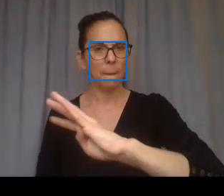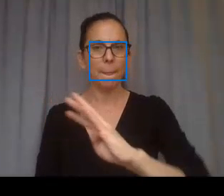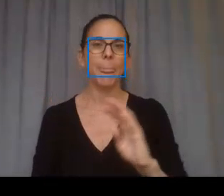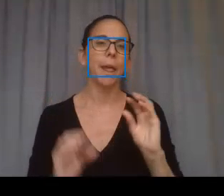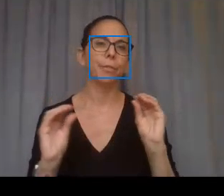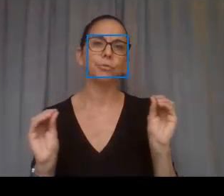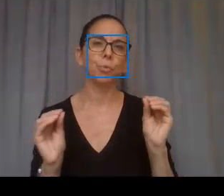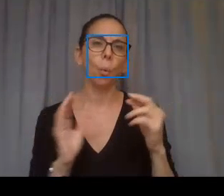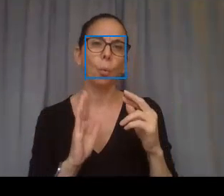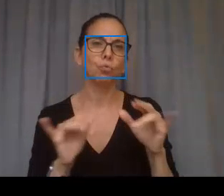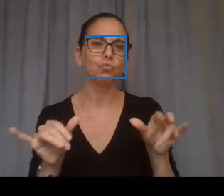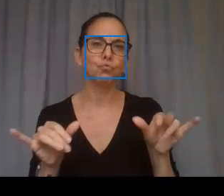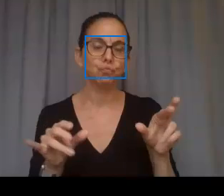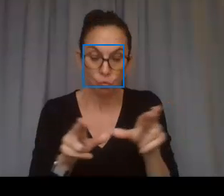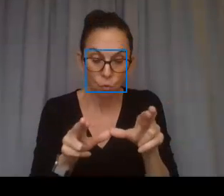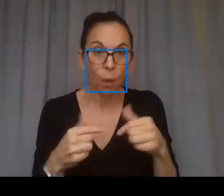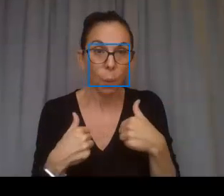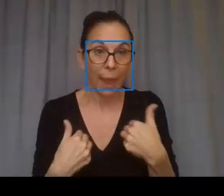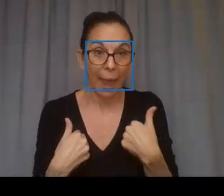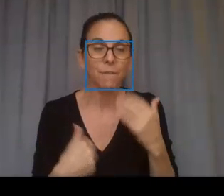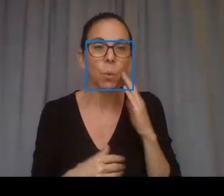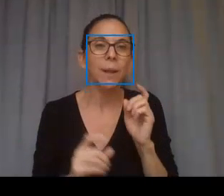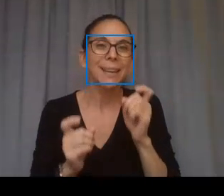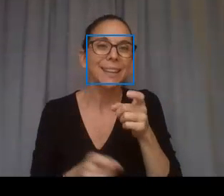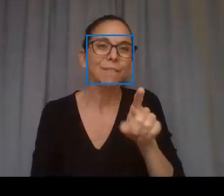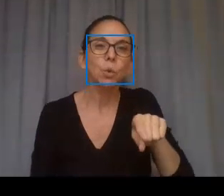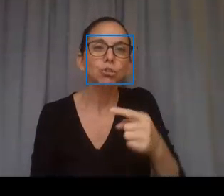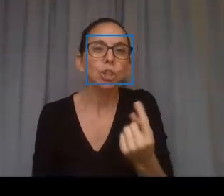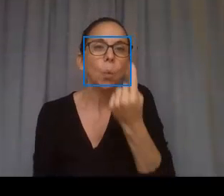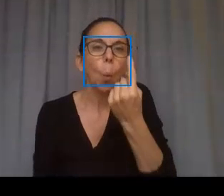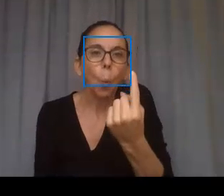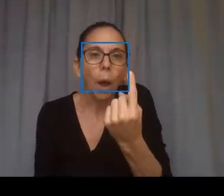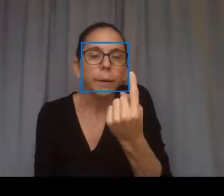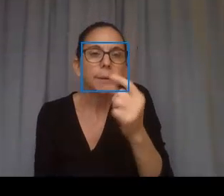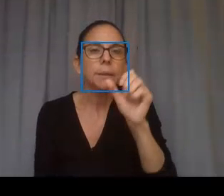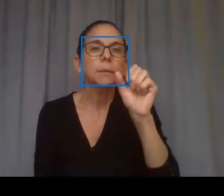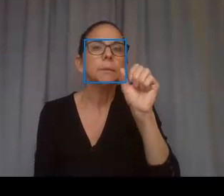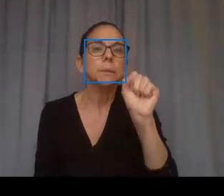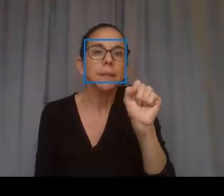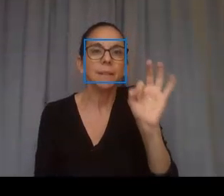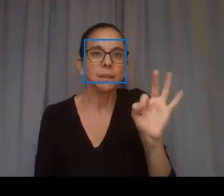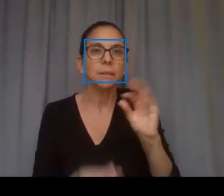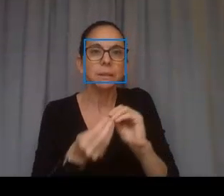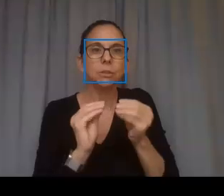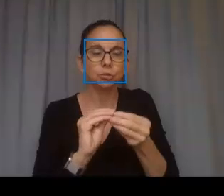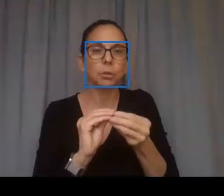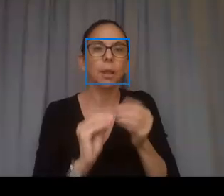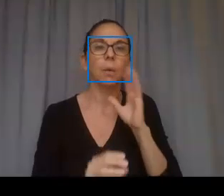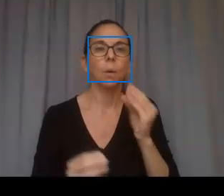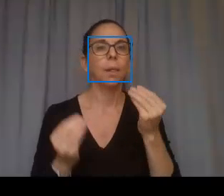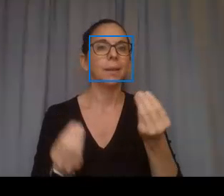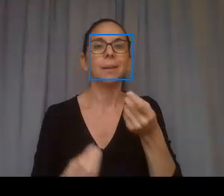ruler that we have that would give you just one significant digit. They're going to give